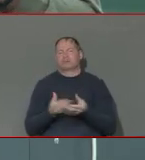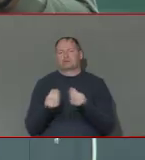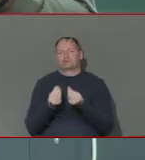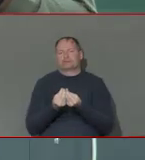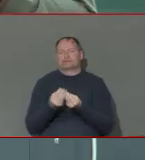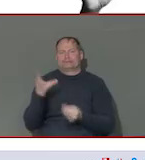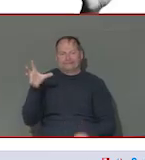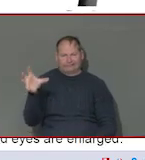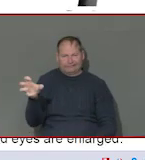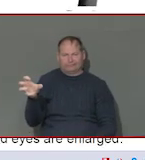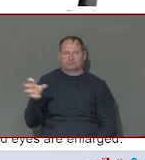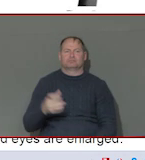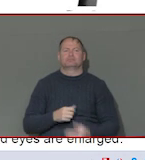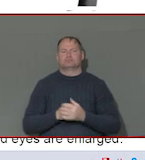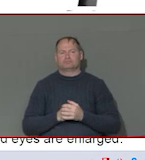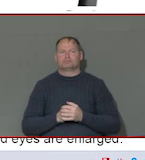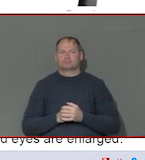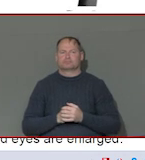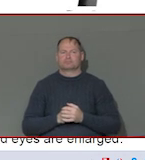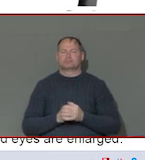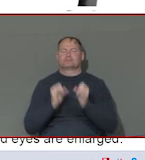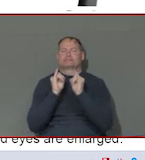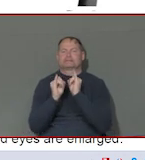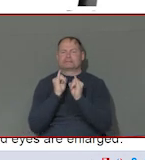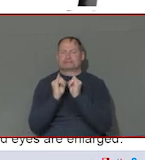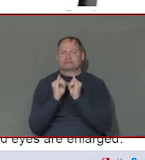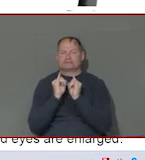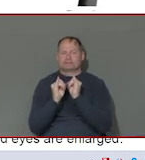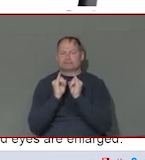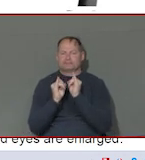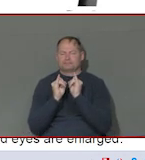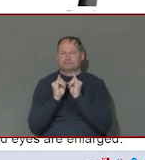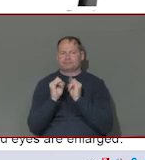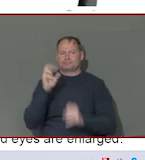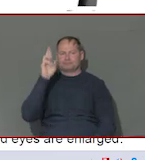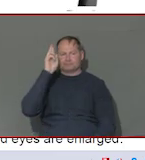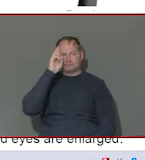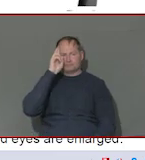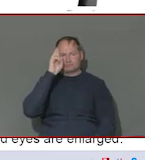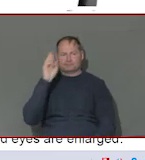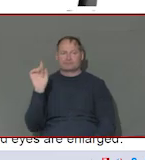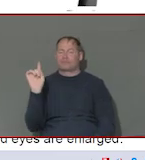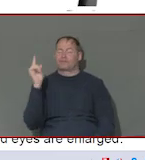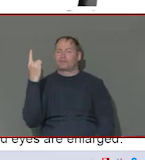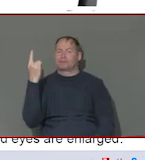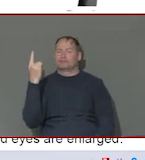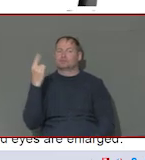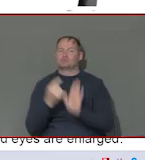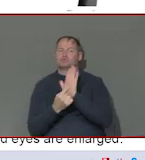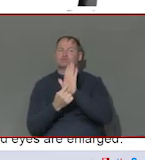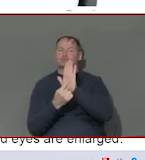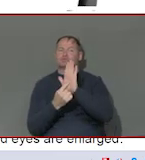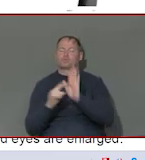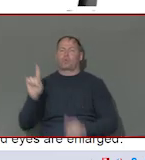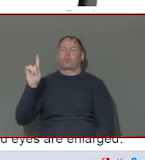objects. Then, the 11th characteristics, remember the first characteristic that we talked about is